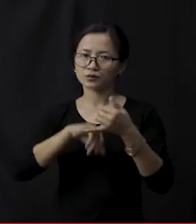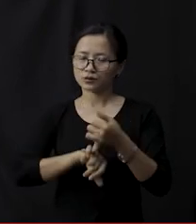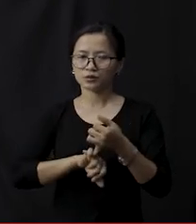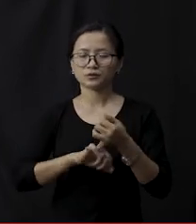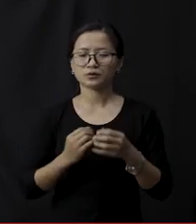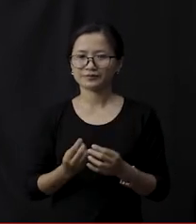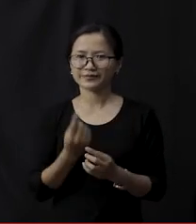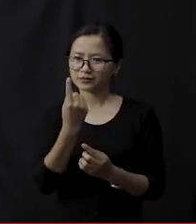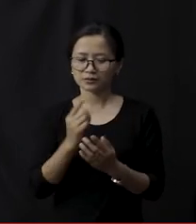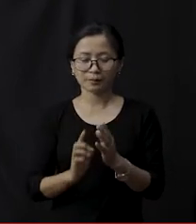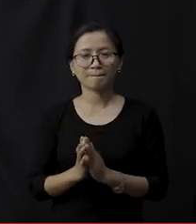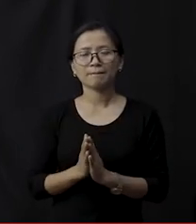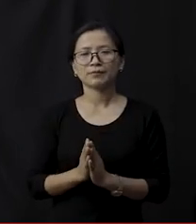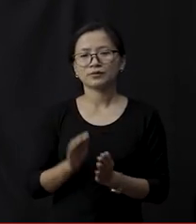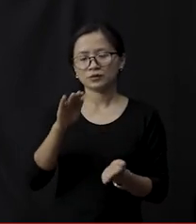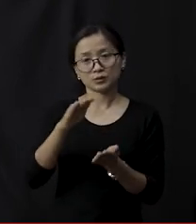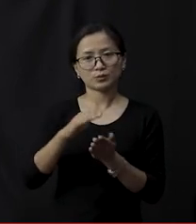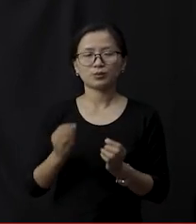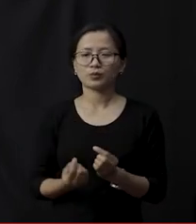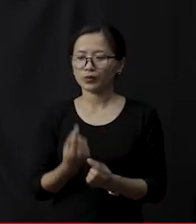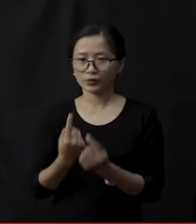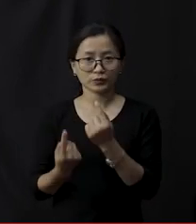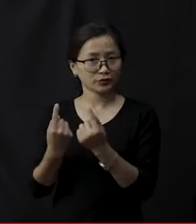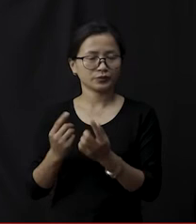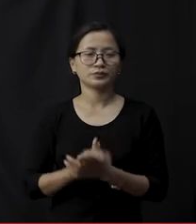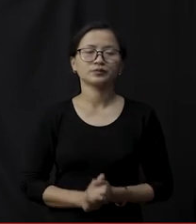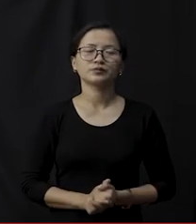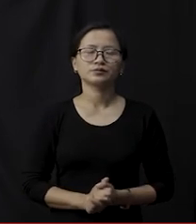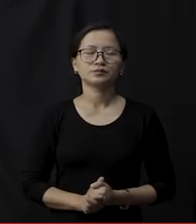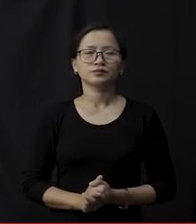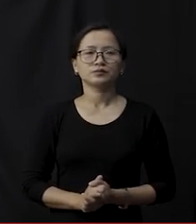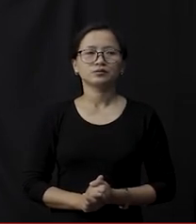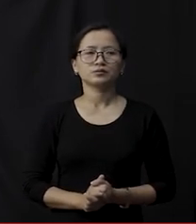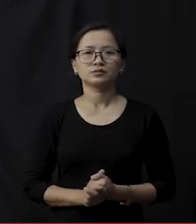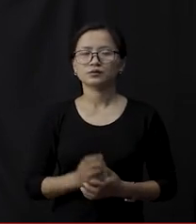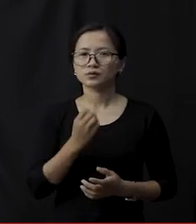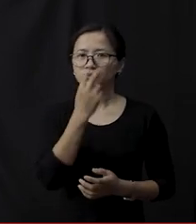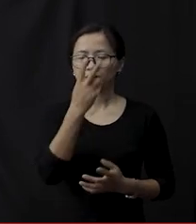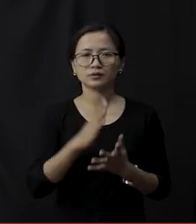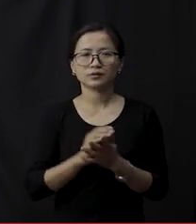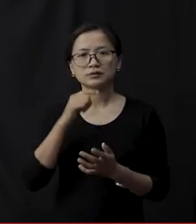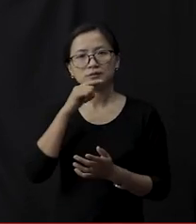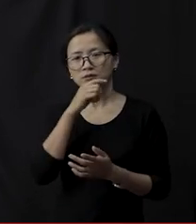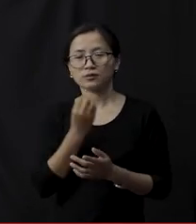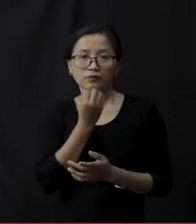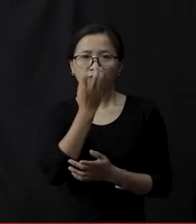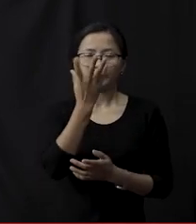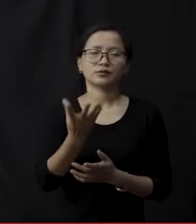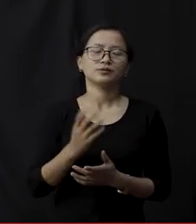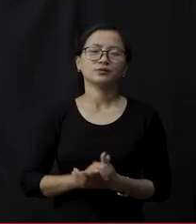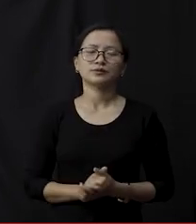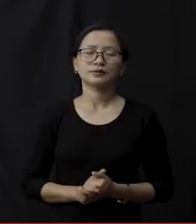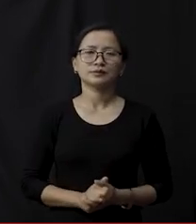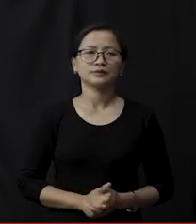S-H-R-U-B-S. Shrubs. Now, example, students, we can see here a rose. Right? A rose plant